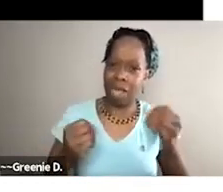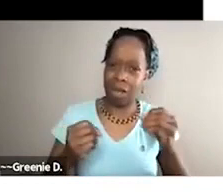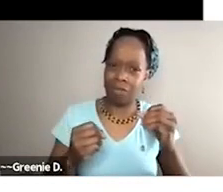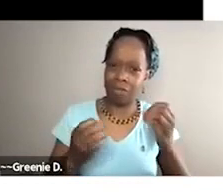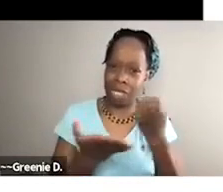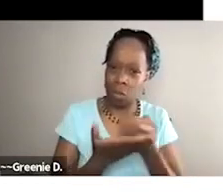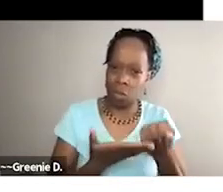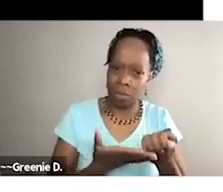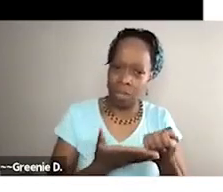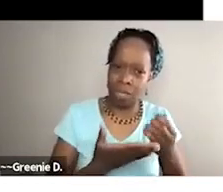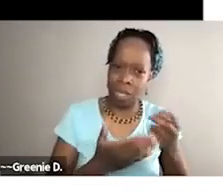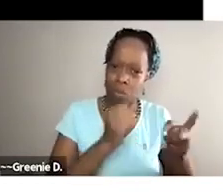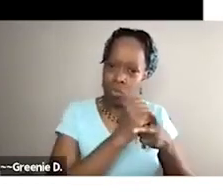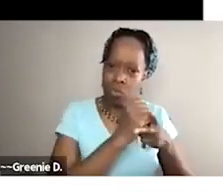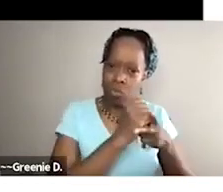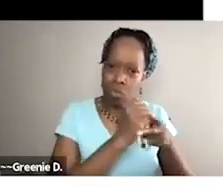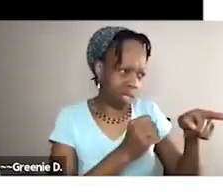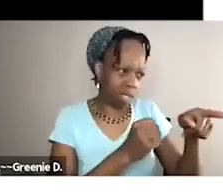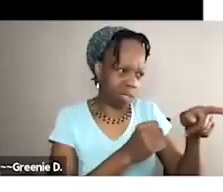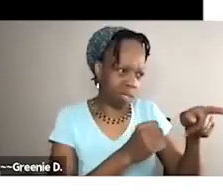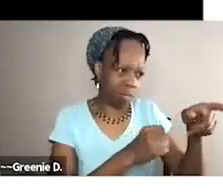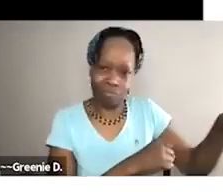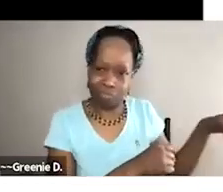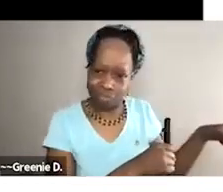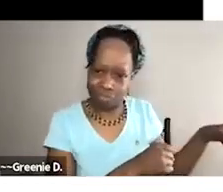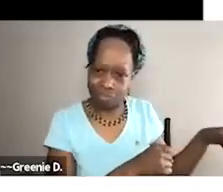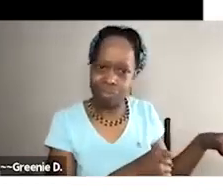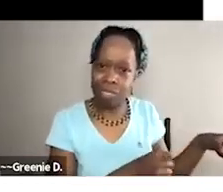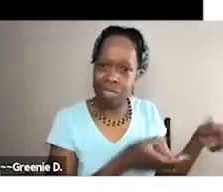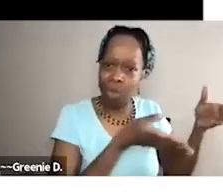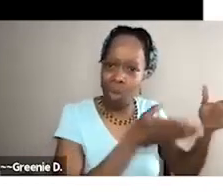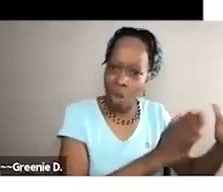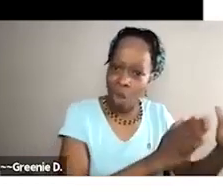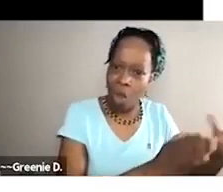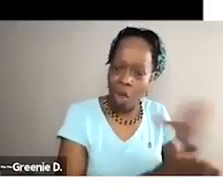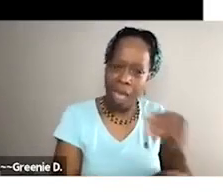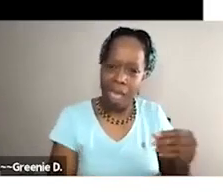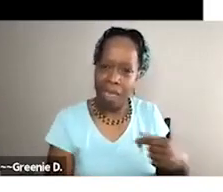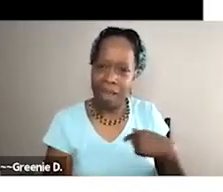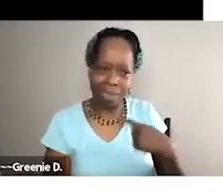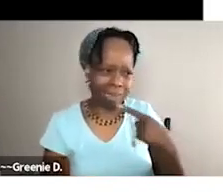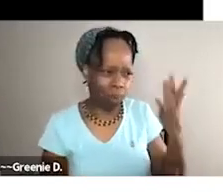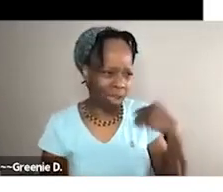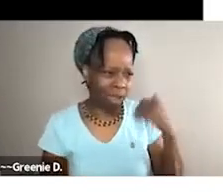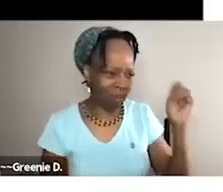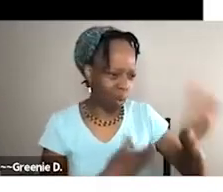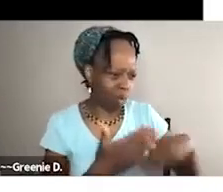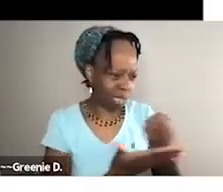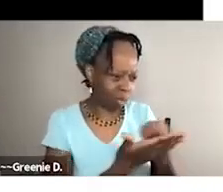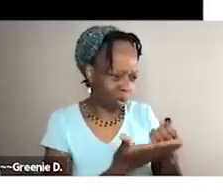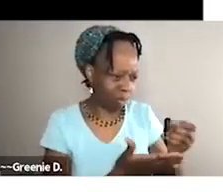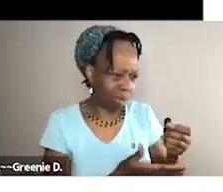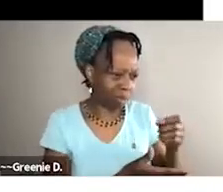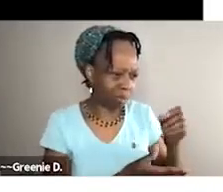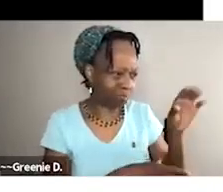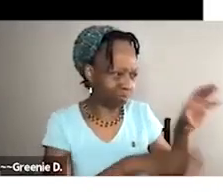the stairs. And I'm like, well, you don't use the stairs if you're in a wheelchair. But they had just stored all this equipment there thinking, well, no one needs to use it. And what's that saying to that